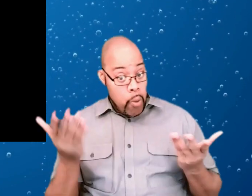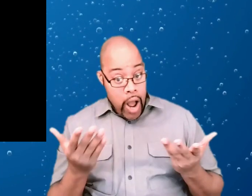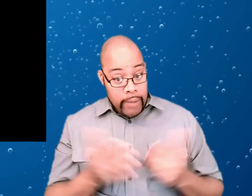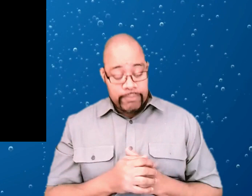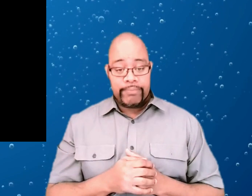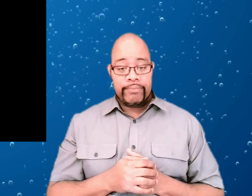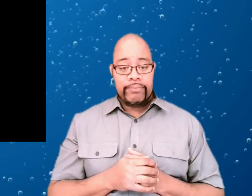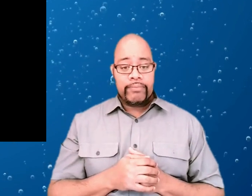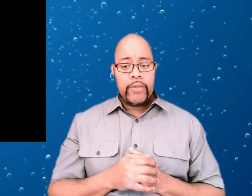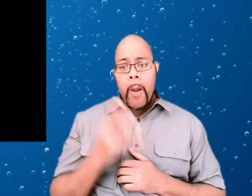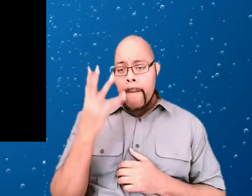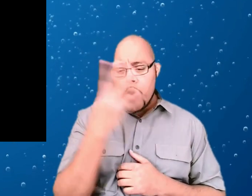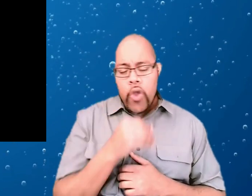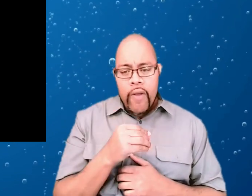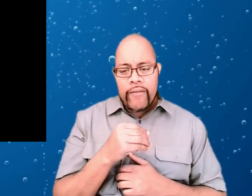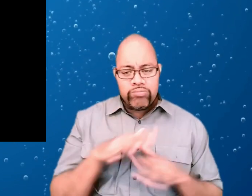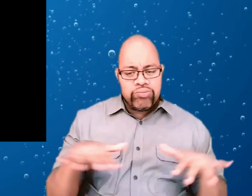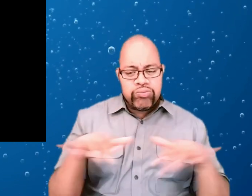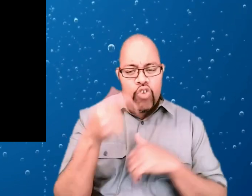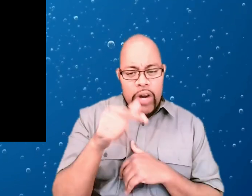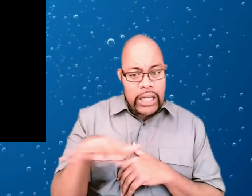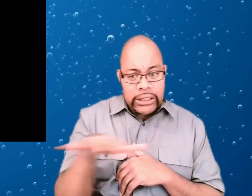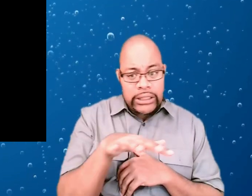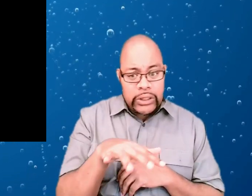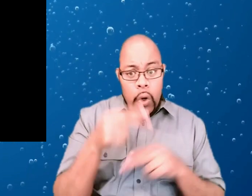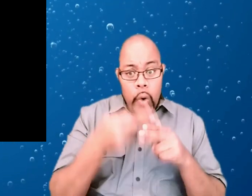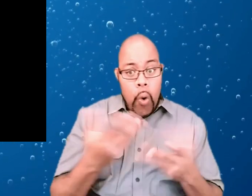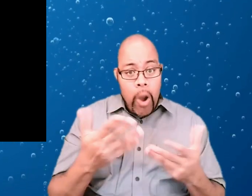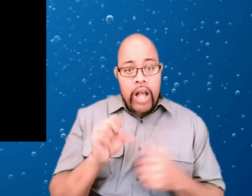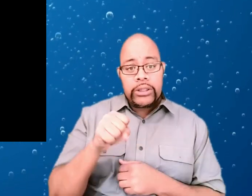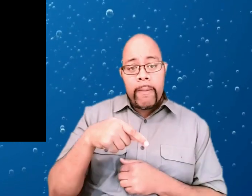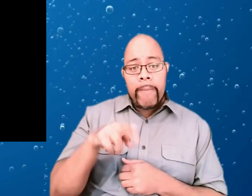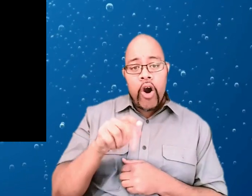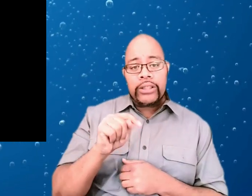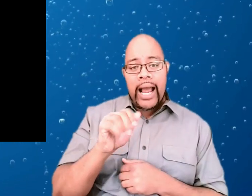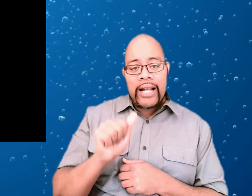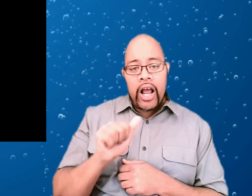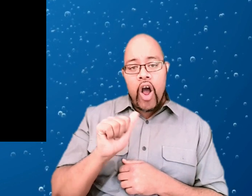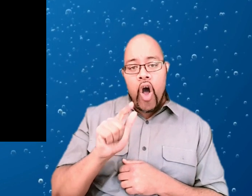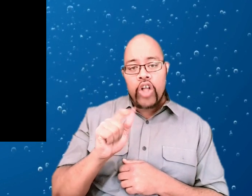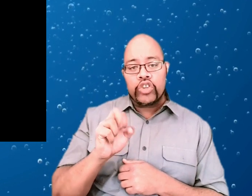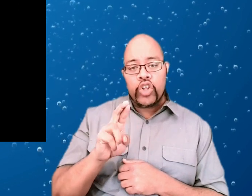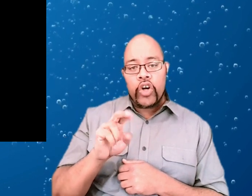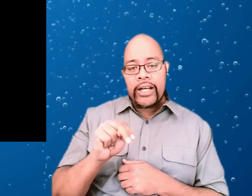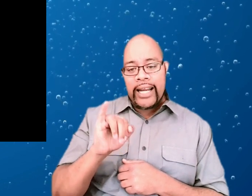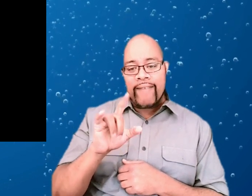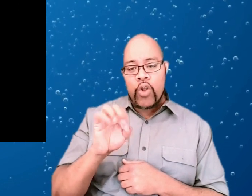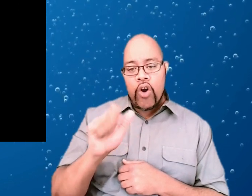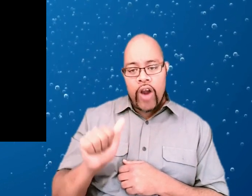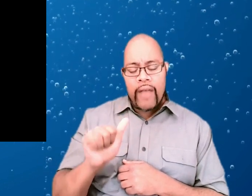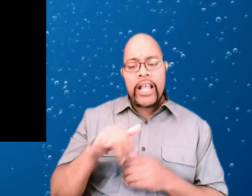see? The beautiful expanse of green you see in all the pictures is Spartina alterniflora, or